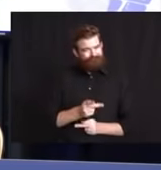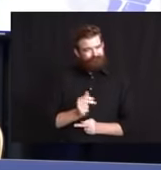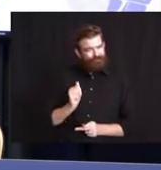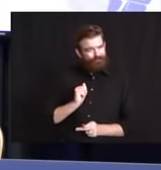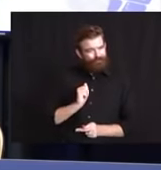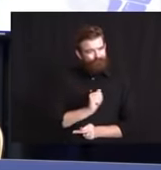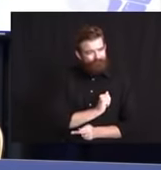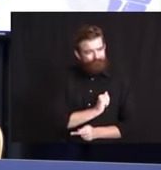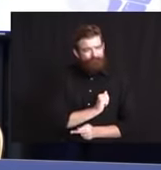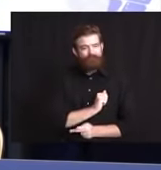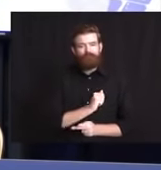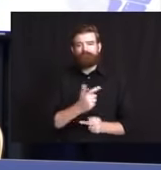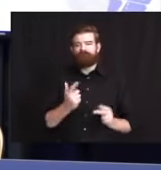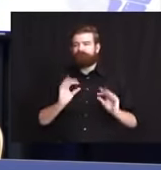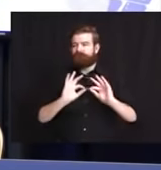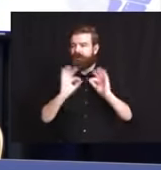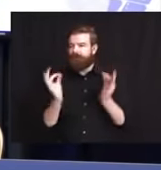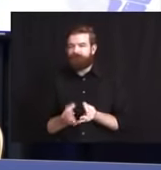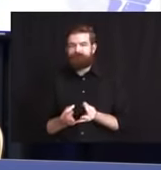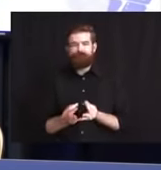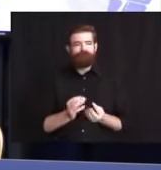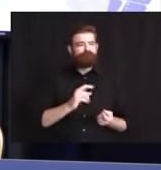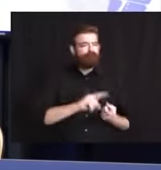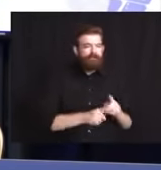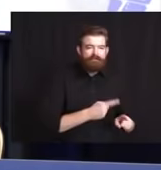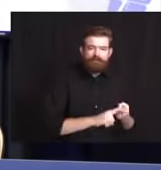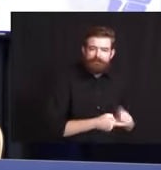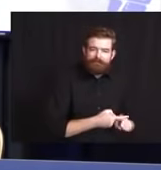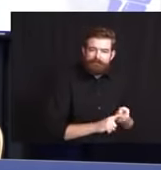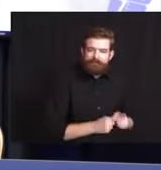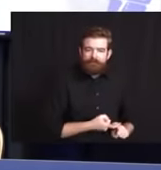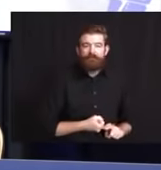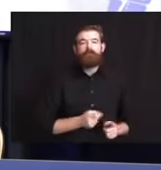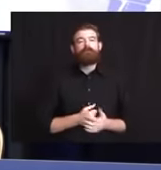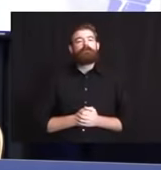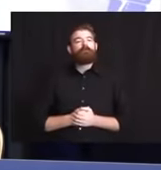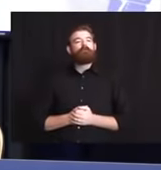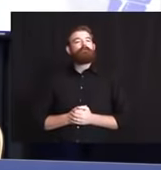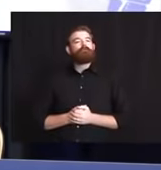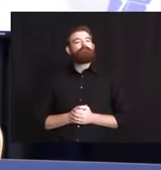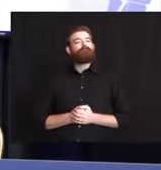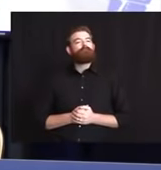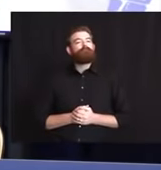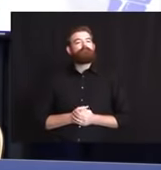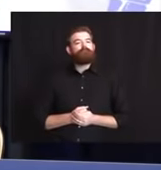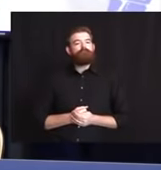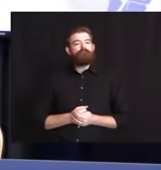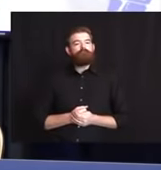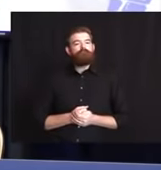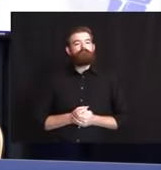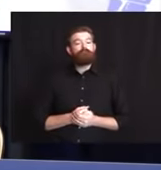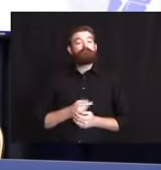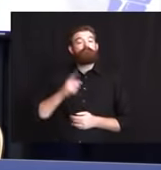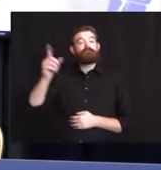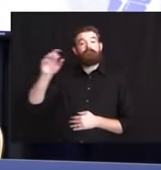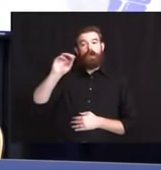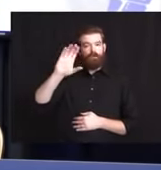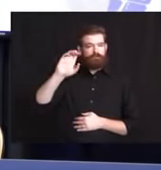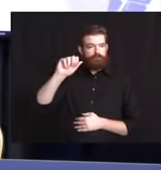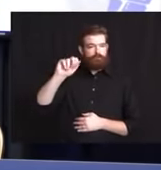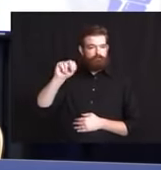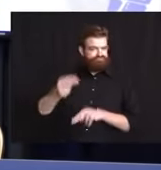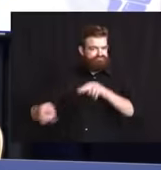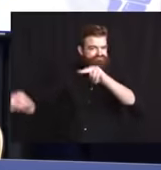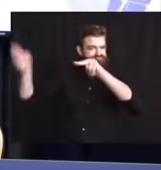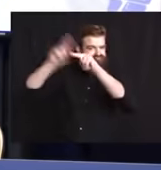particular, we have seen very large increases in cases in Ocean and Monmouth counties.